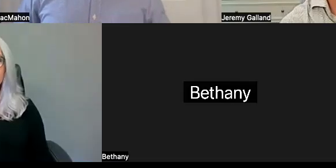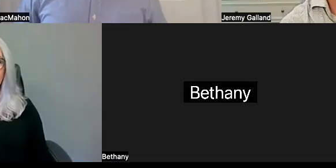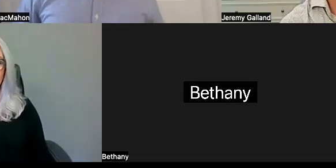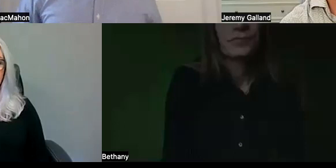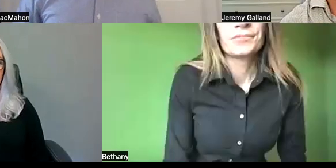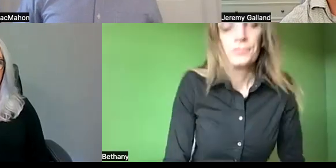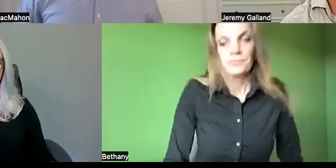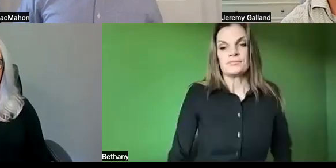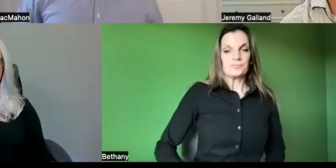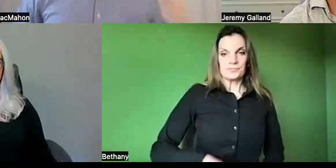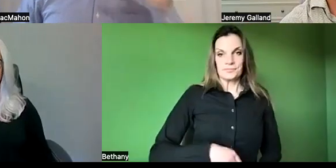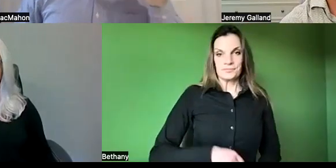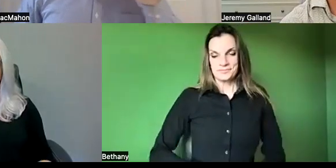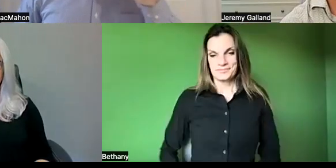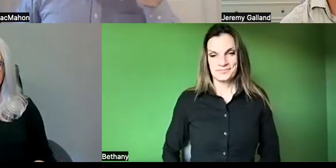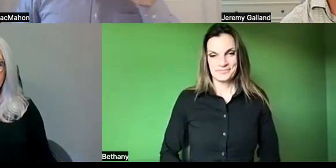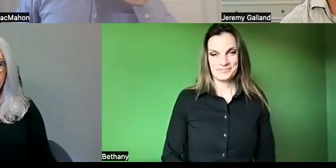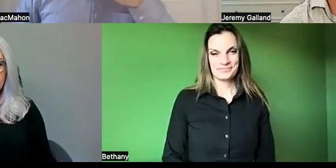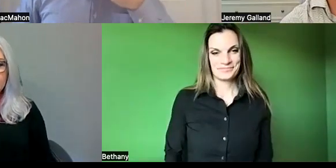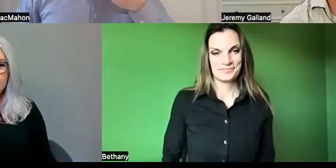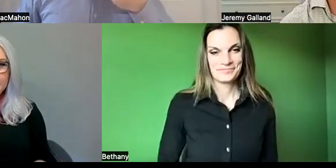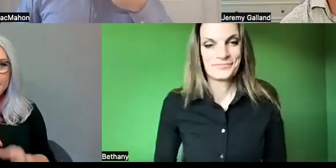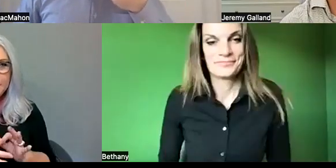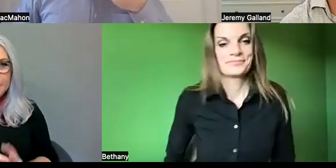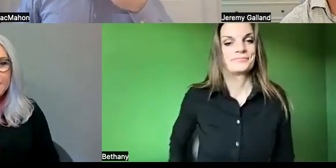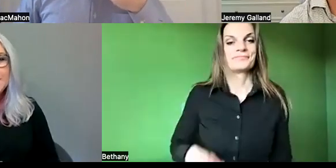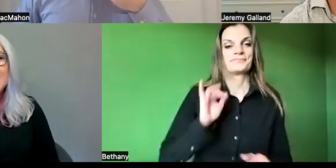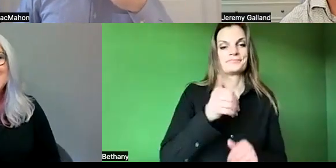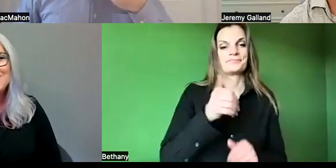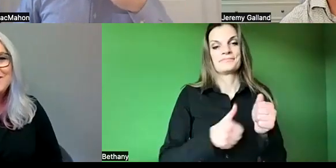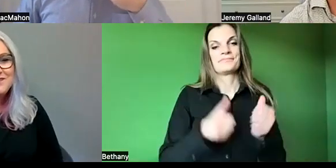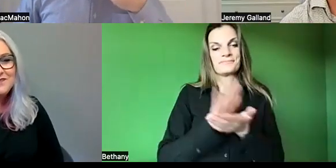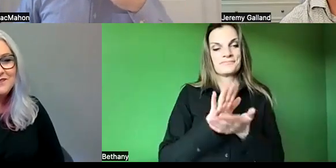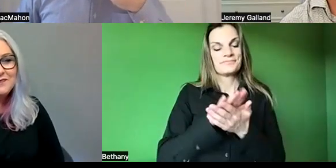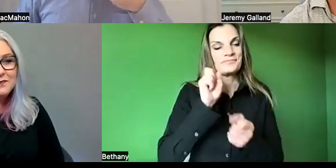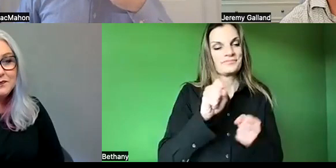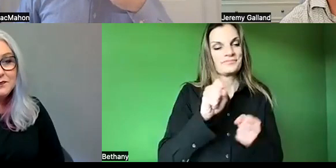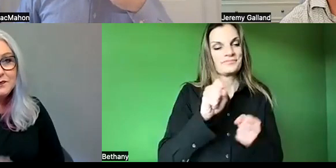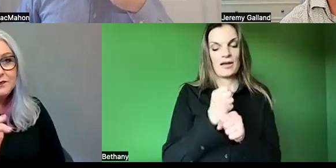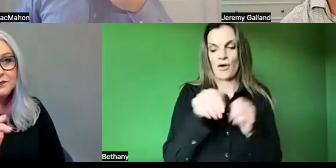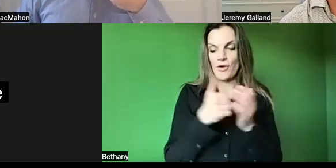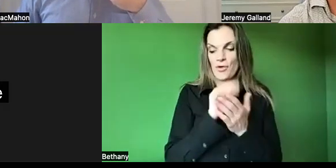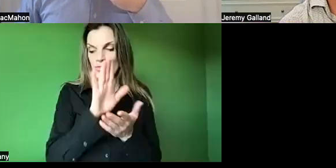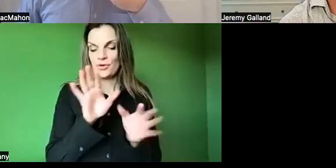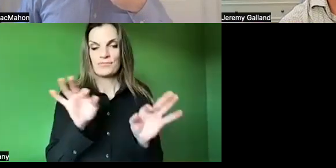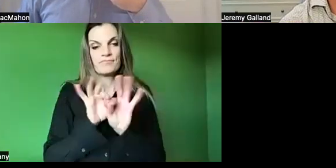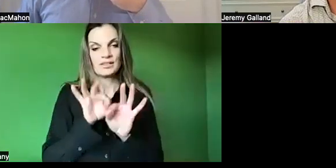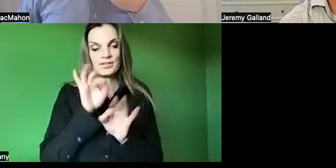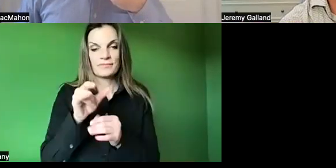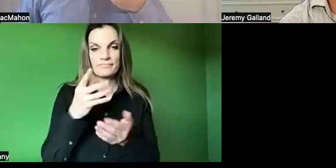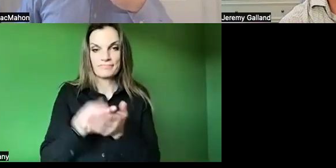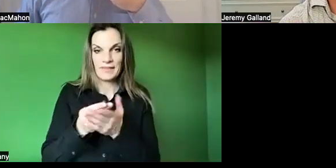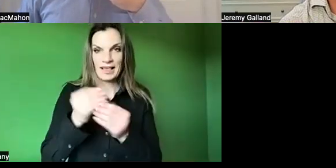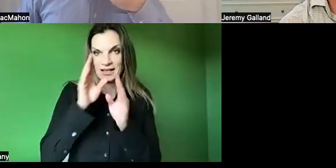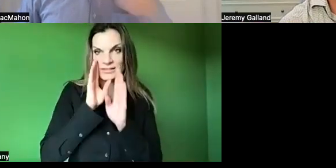board members to make sure that each school receives the necessary funding and attention? Given that you all have students at different